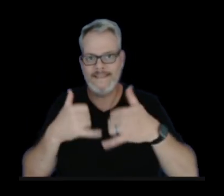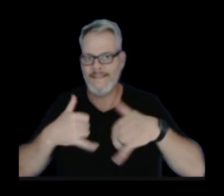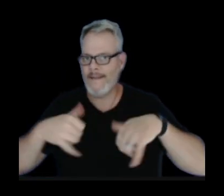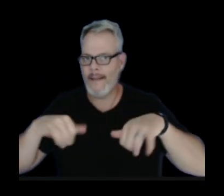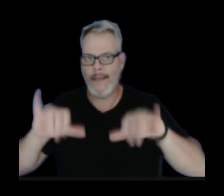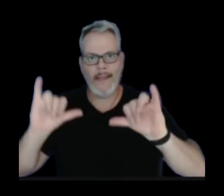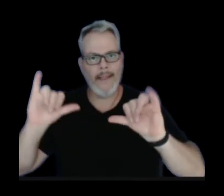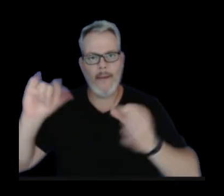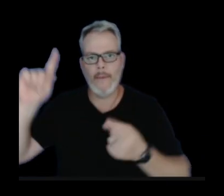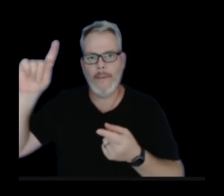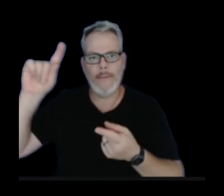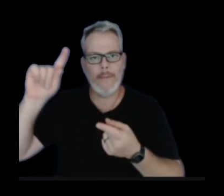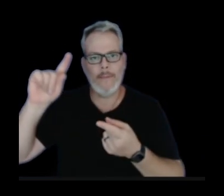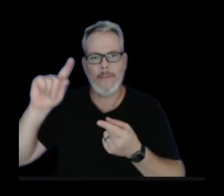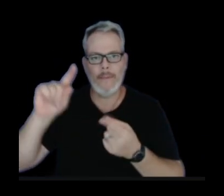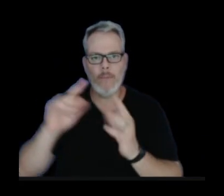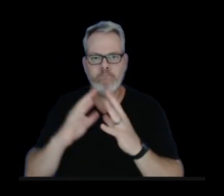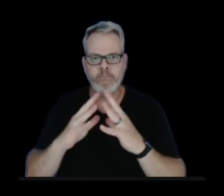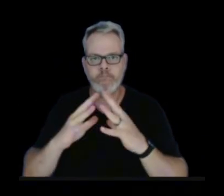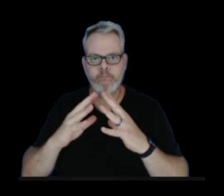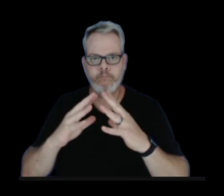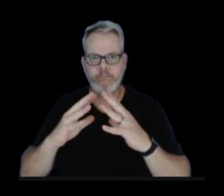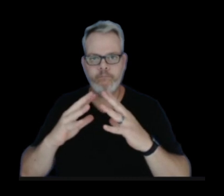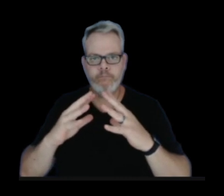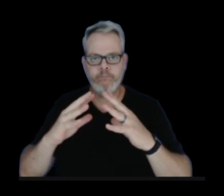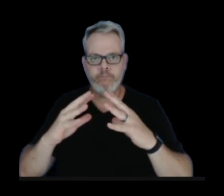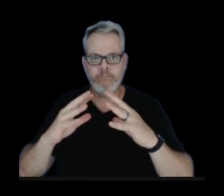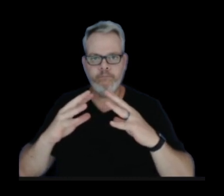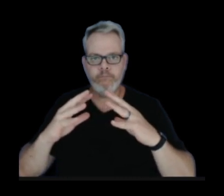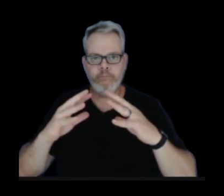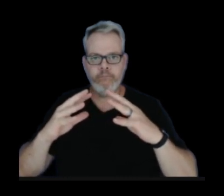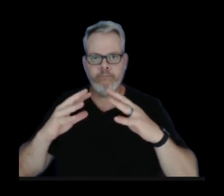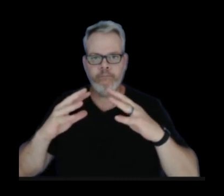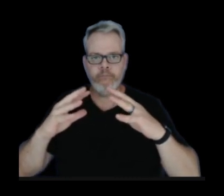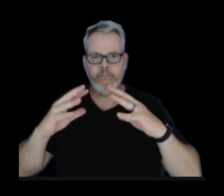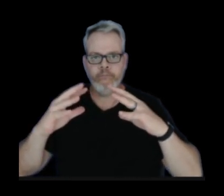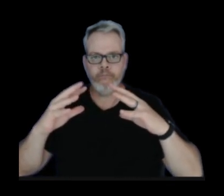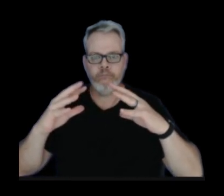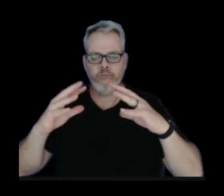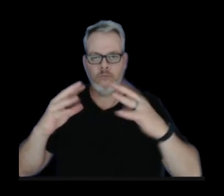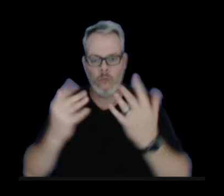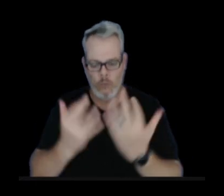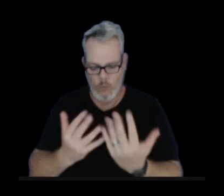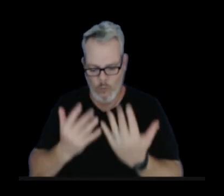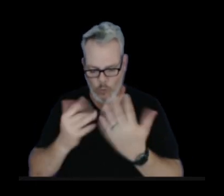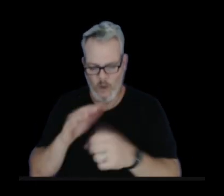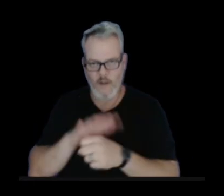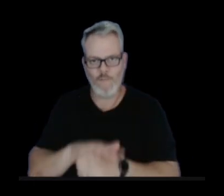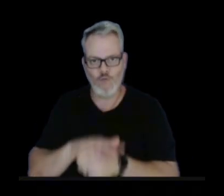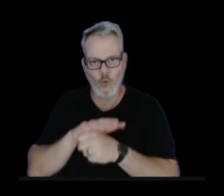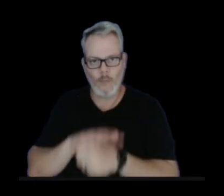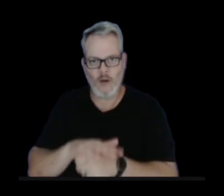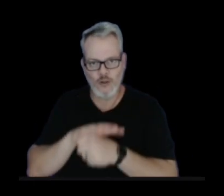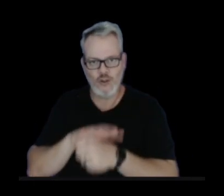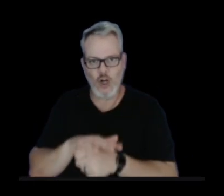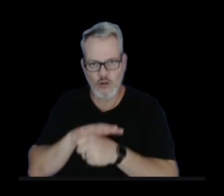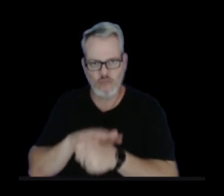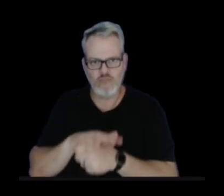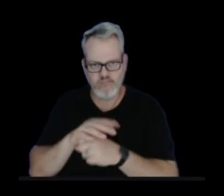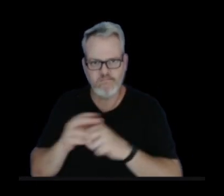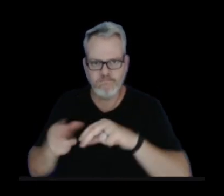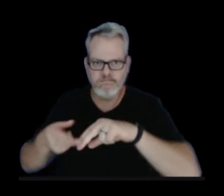slowly inflating to the East Rift. We're waiting the pressure to keep building and see what develops next.